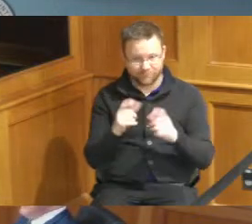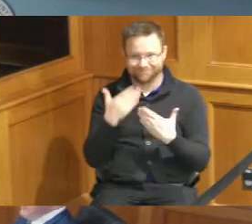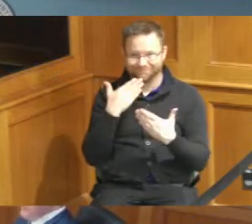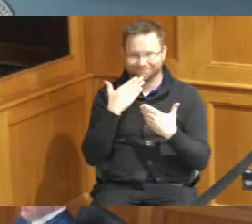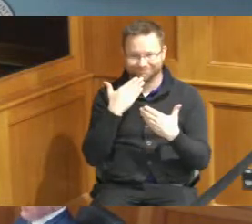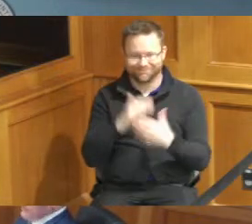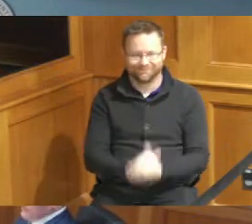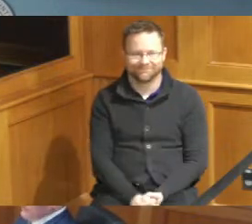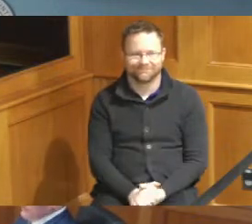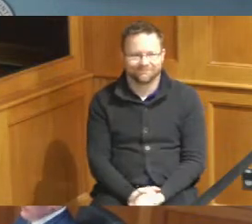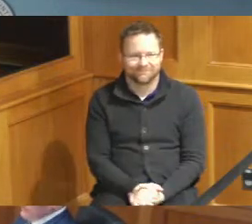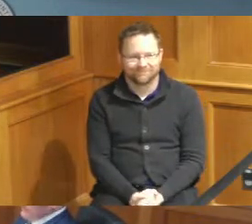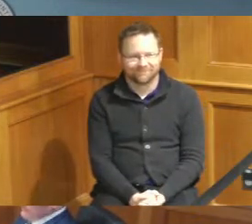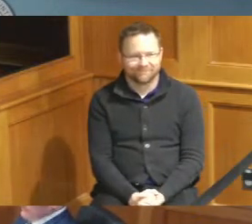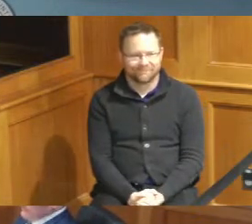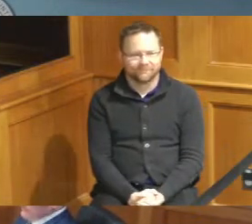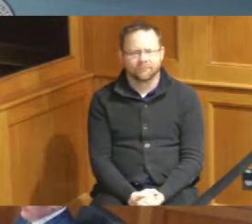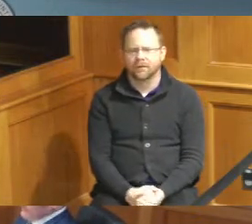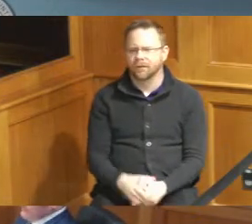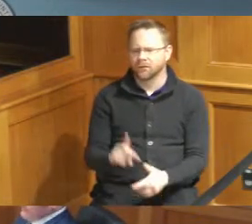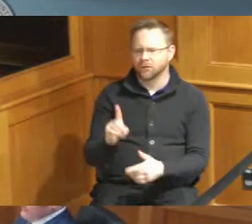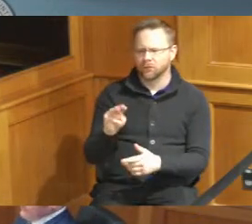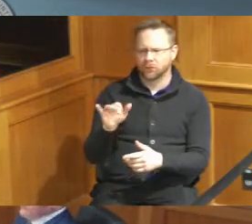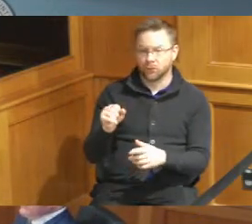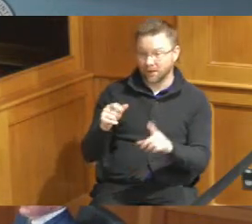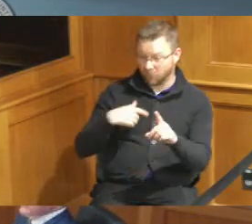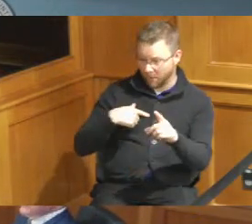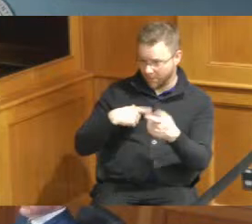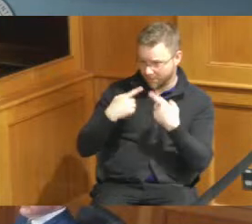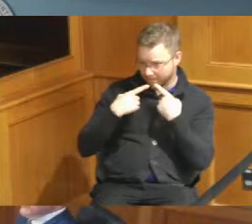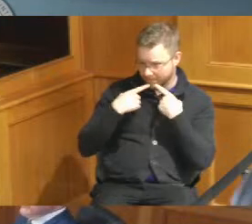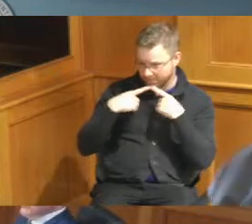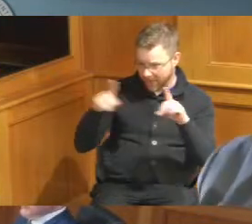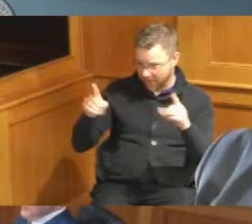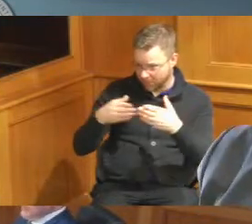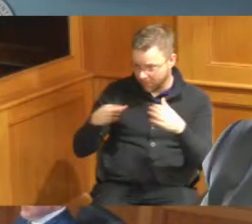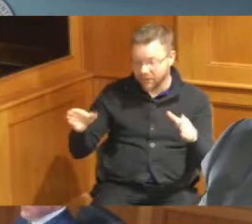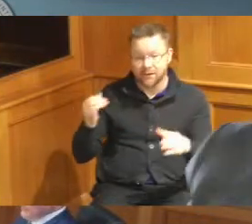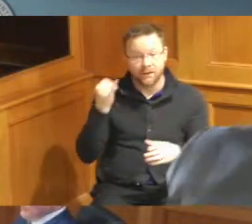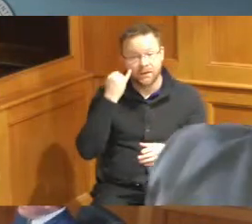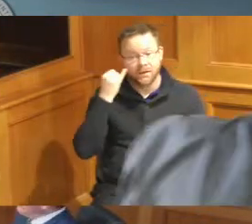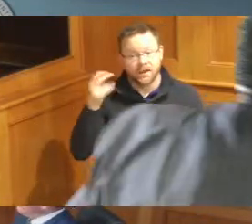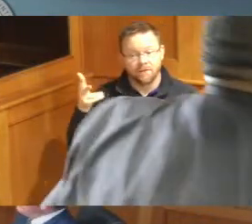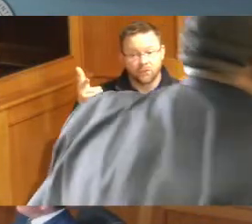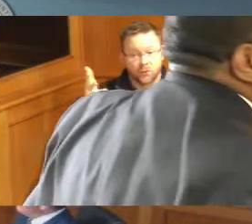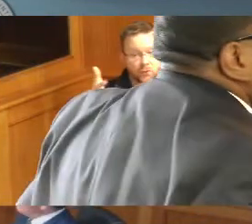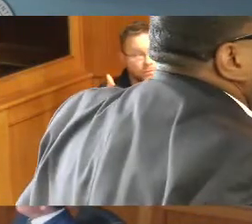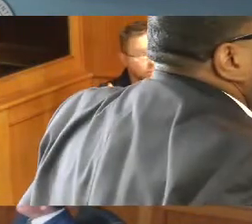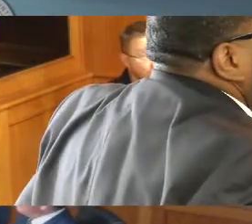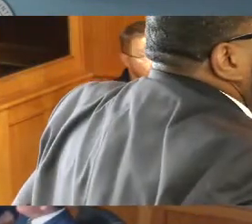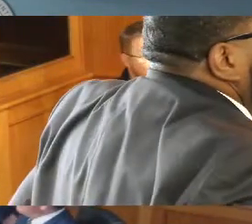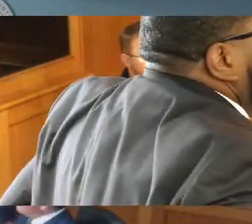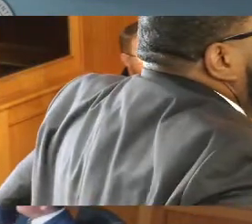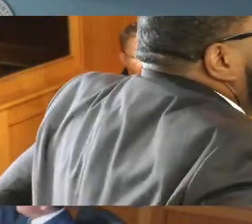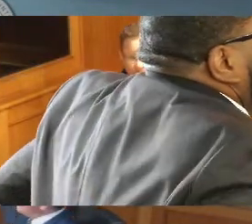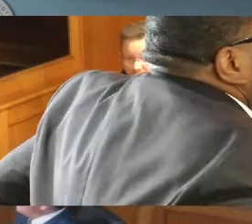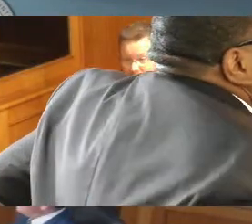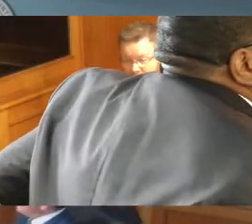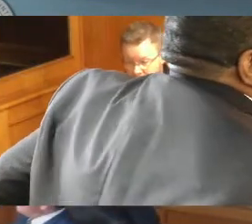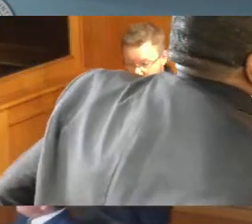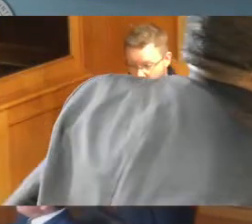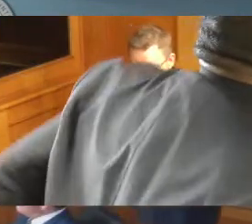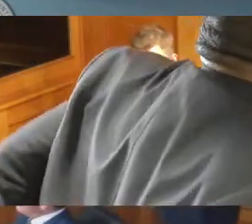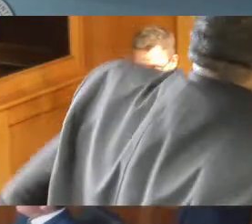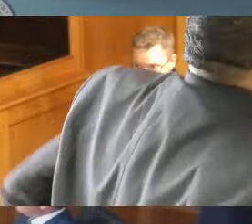you. Can I make a public service announcement? If you're parked, the parking attendants are very diligent.